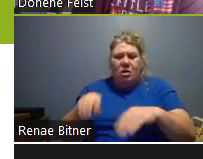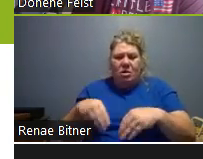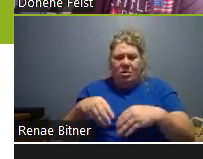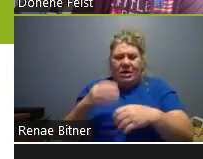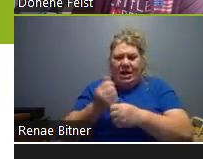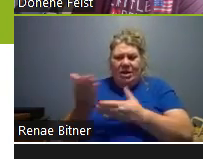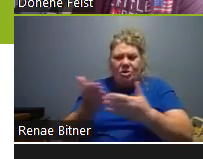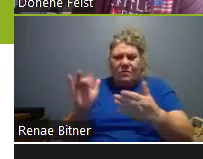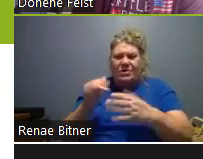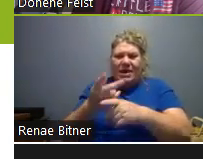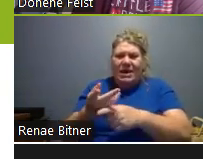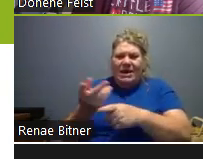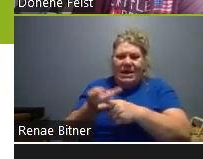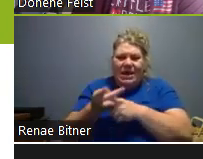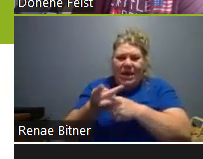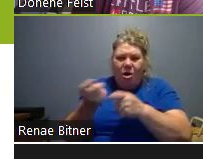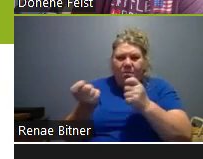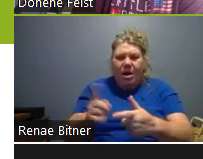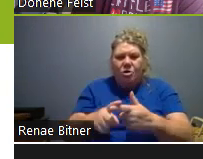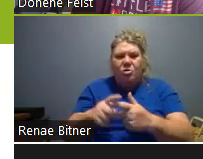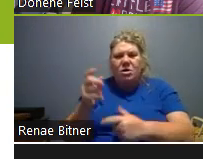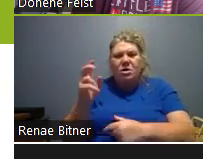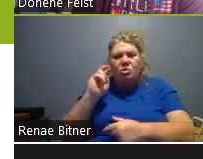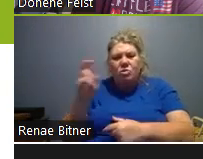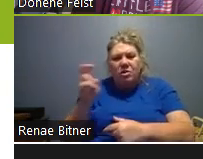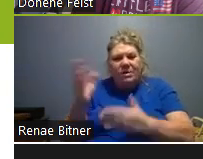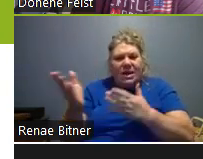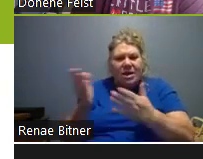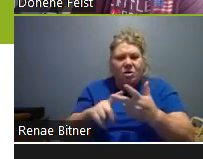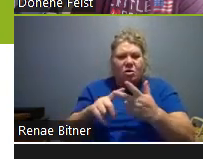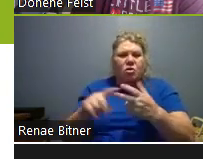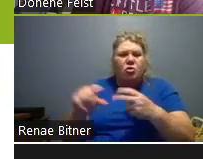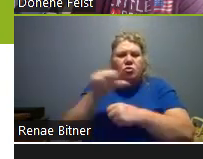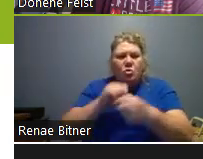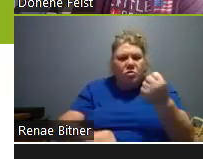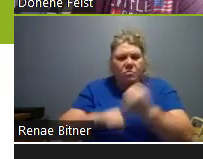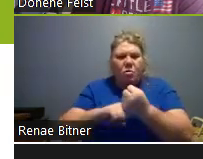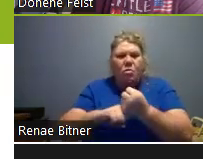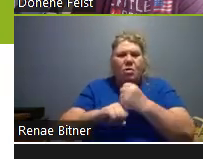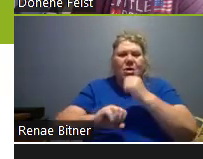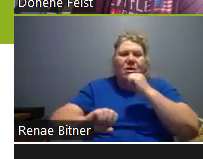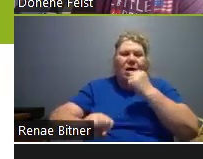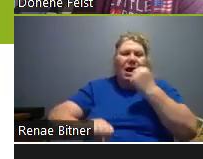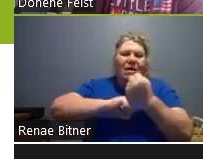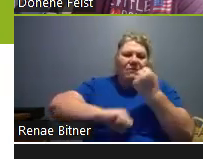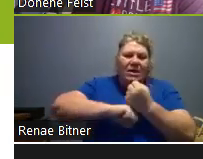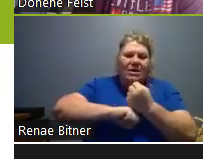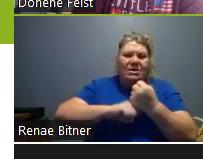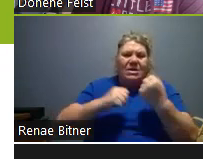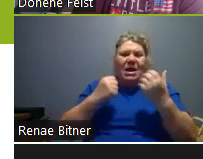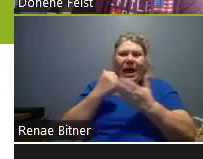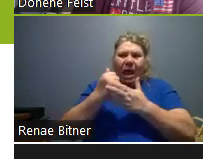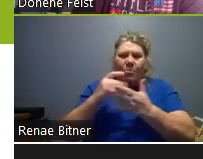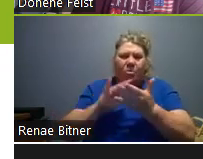care managers. They might have transportation services, social support, advocacy, help with medical